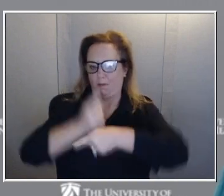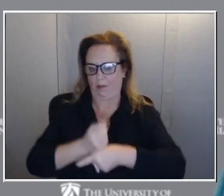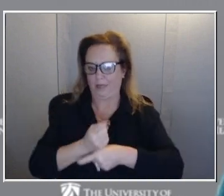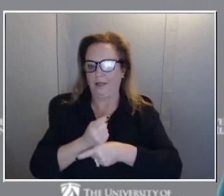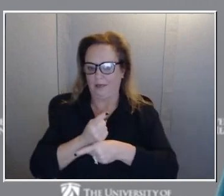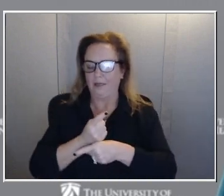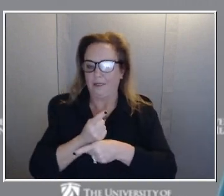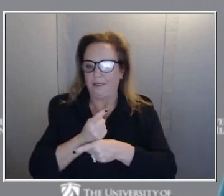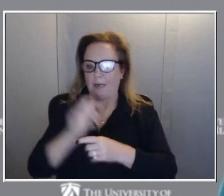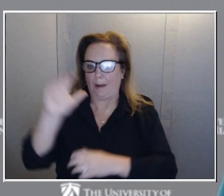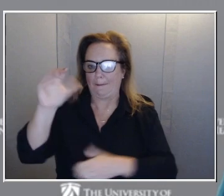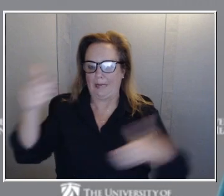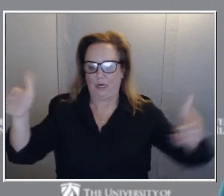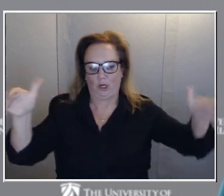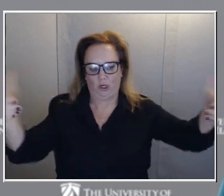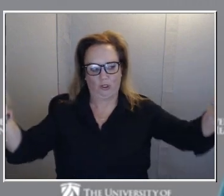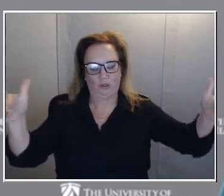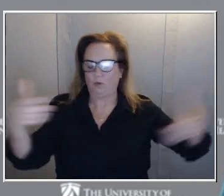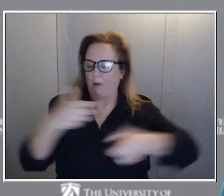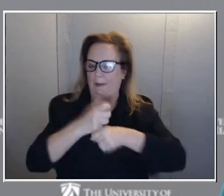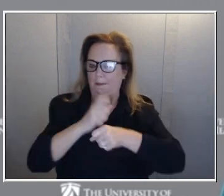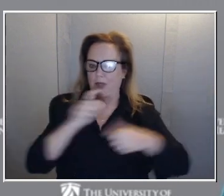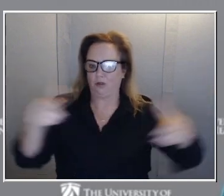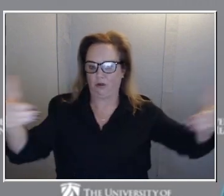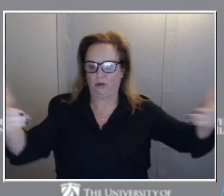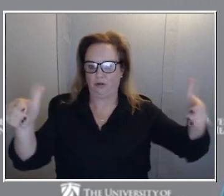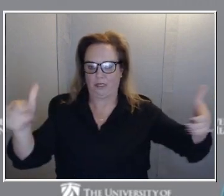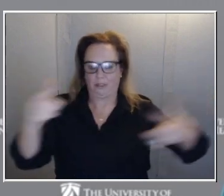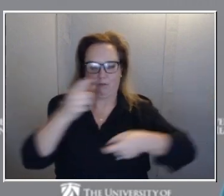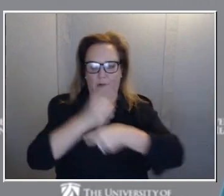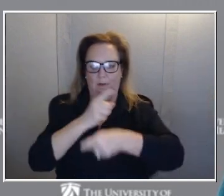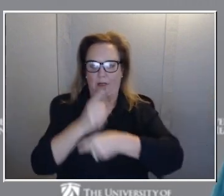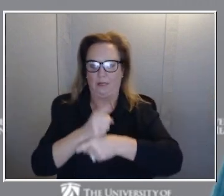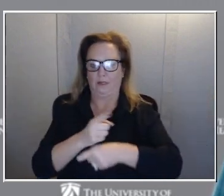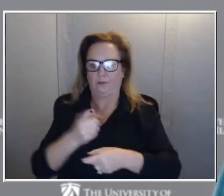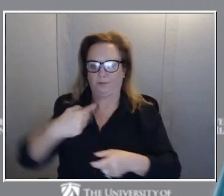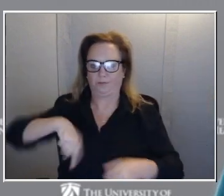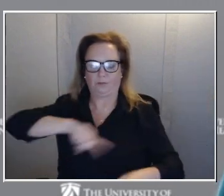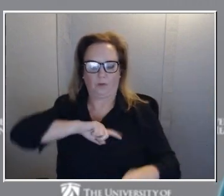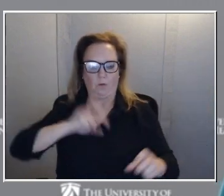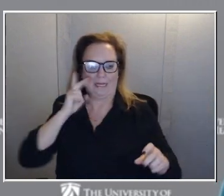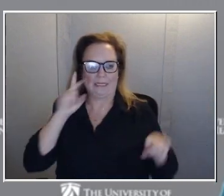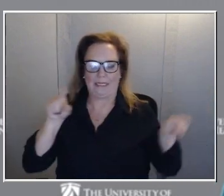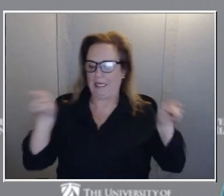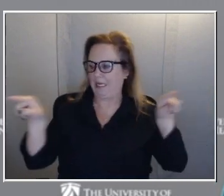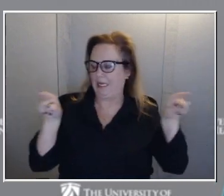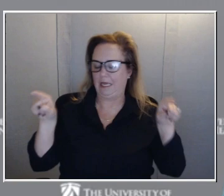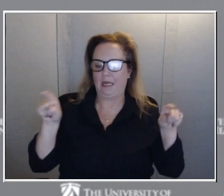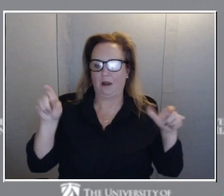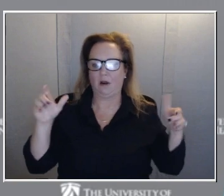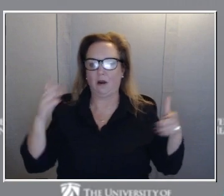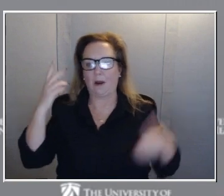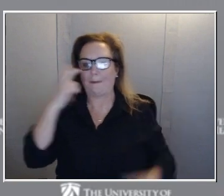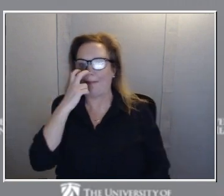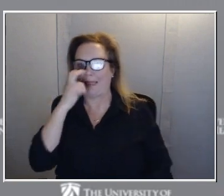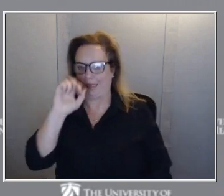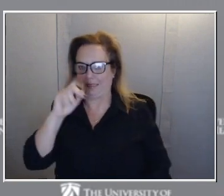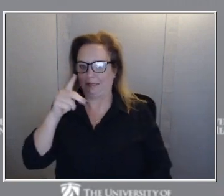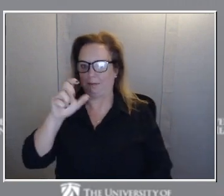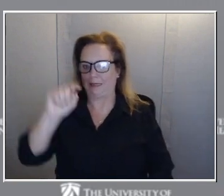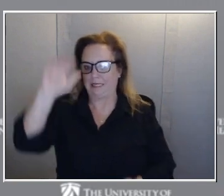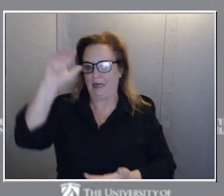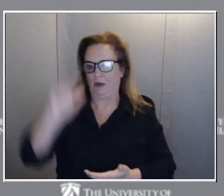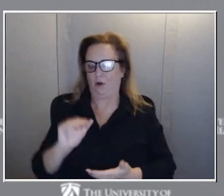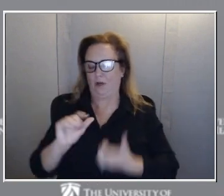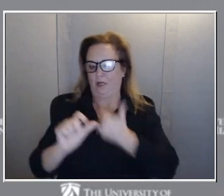So mirrors, we want to make sure that they're adjusted properly so that way we can adequately see our blind spots. That's going to decrease